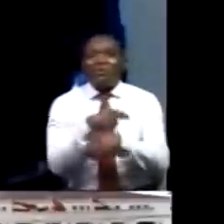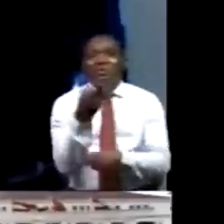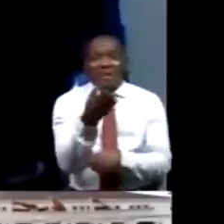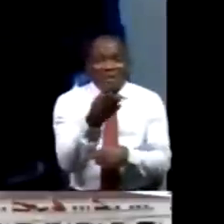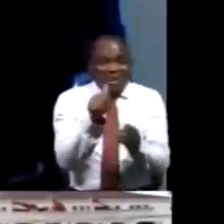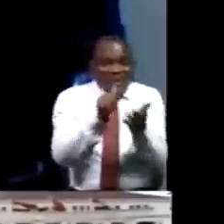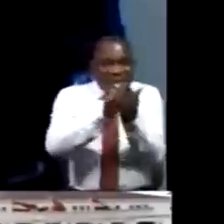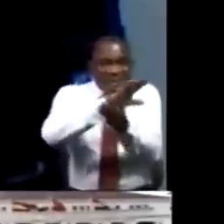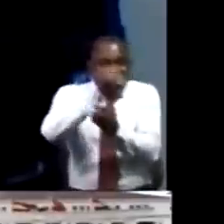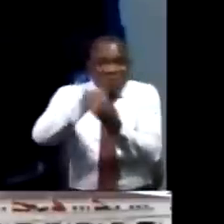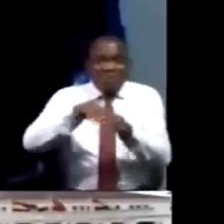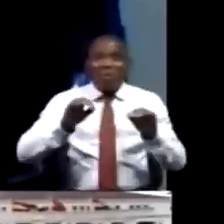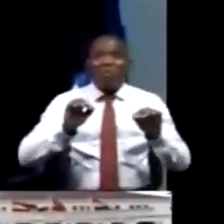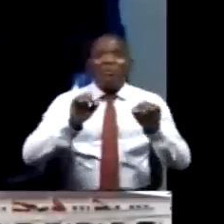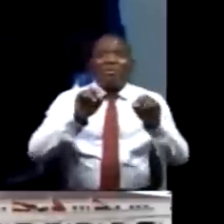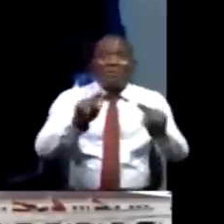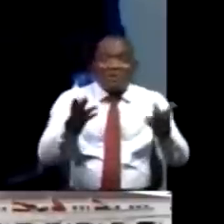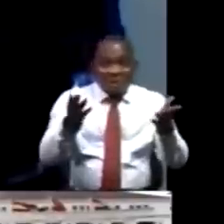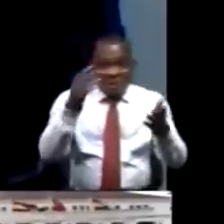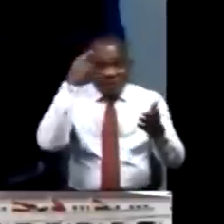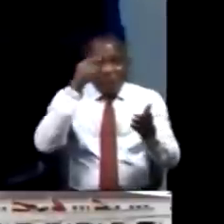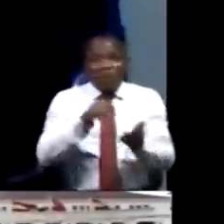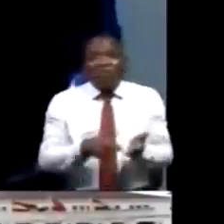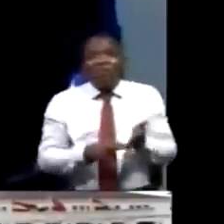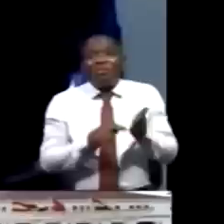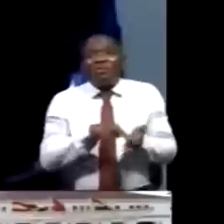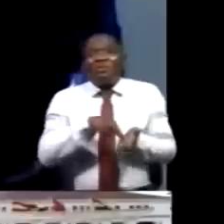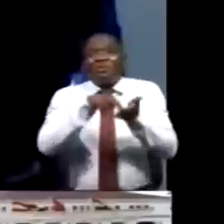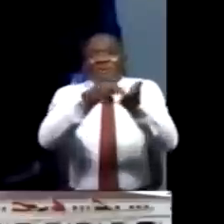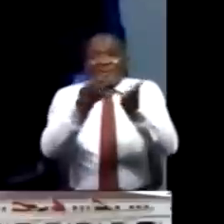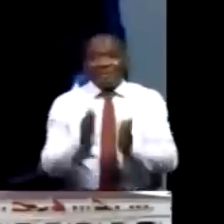that includes the opportunity for